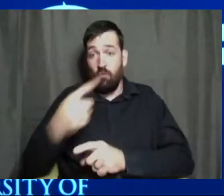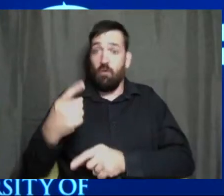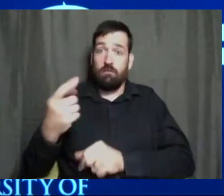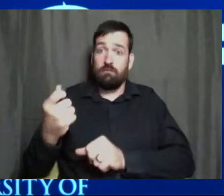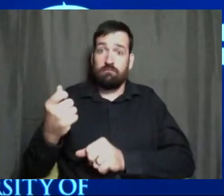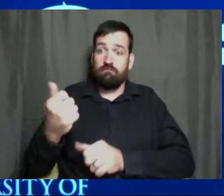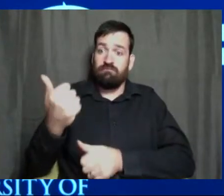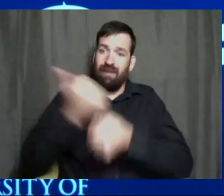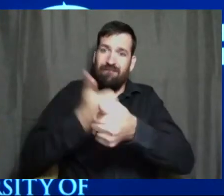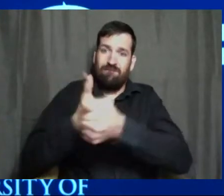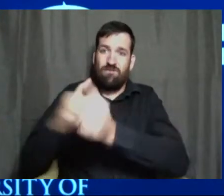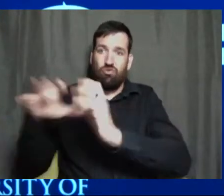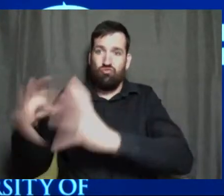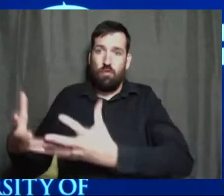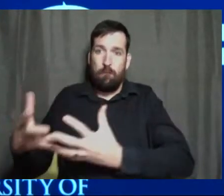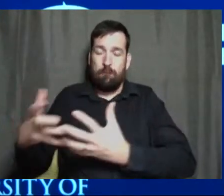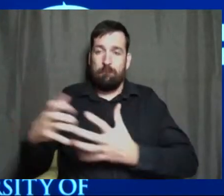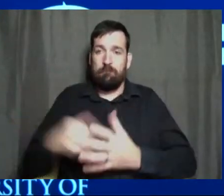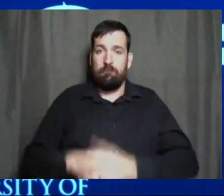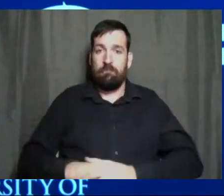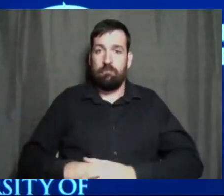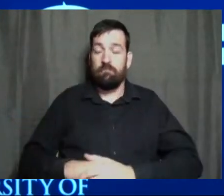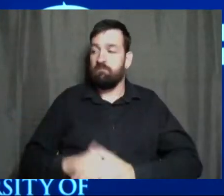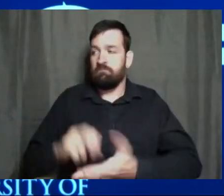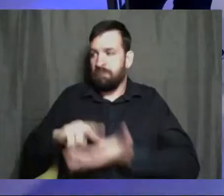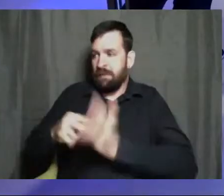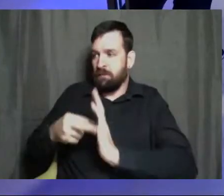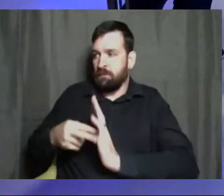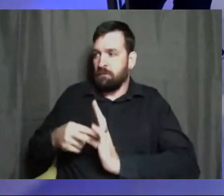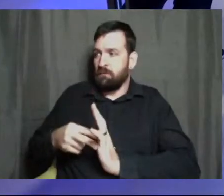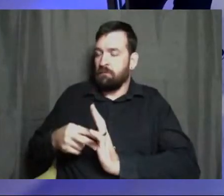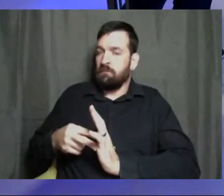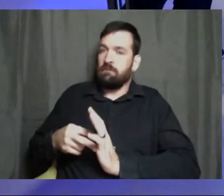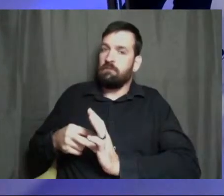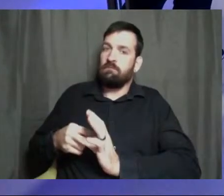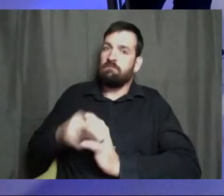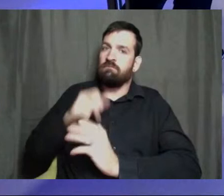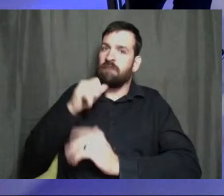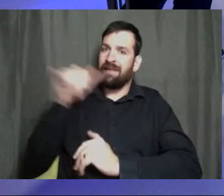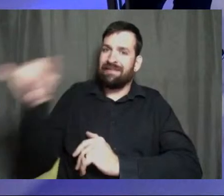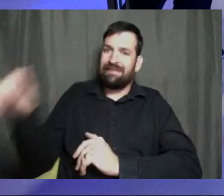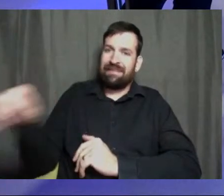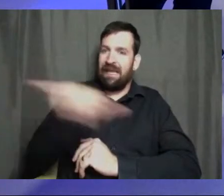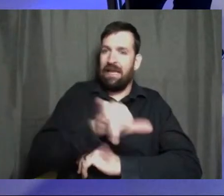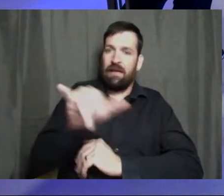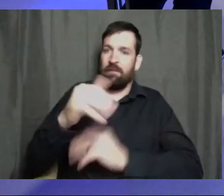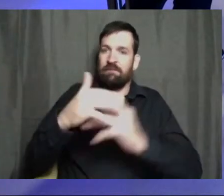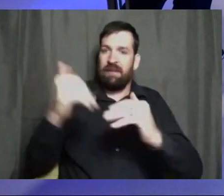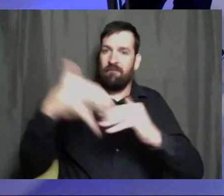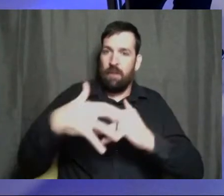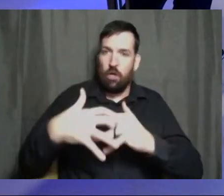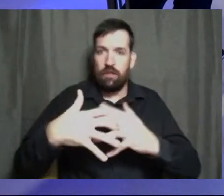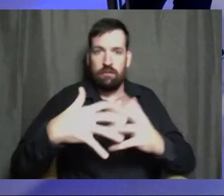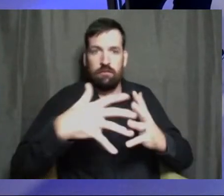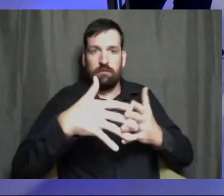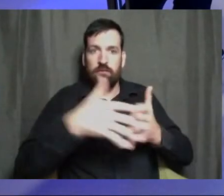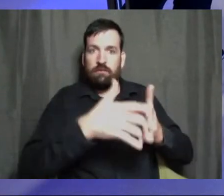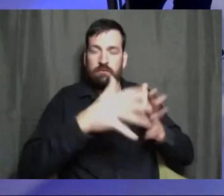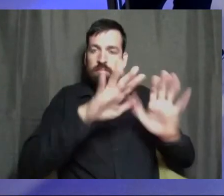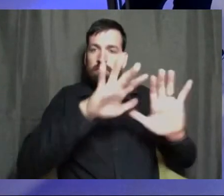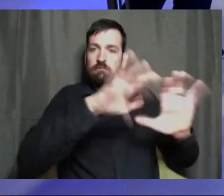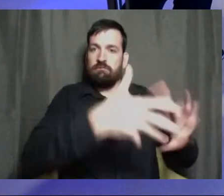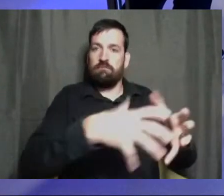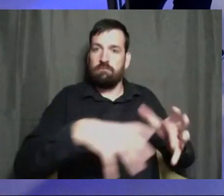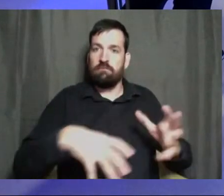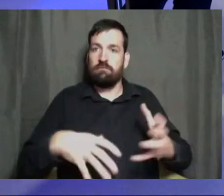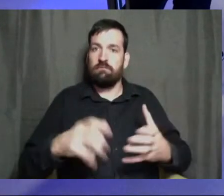group or population. So they might not have the advantage of the Native American community, right, Dr. Morsch, where people are there to educate and bring them along,